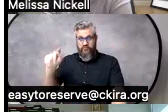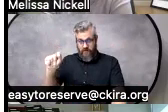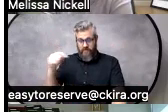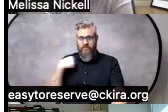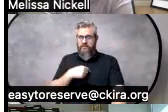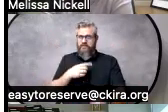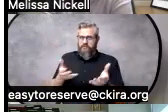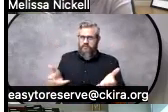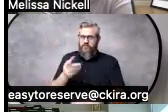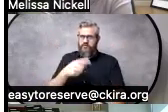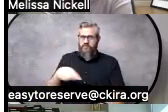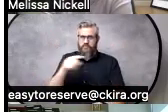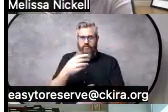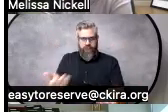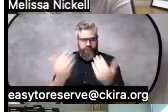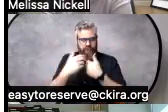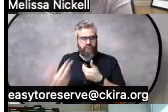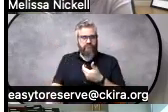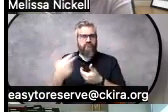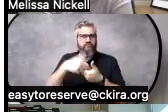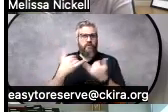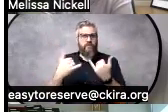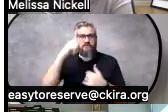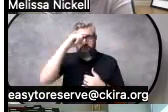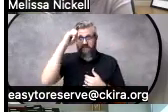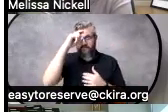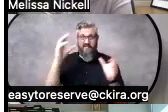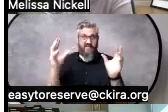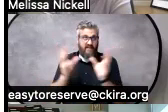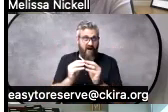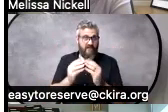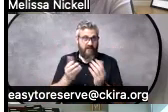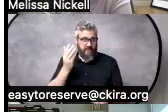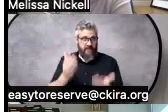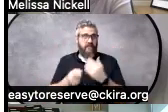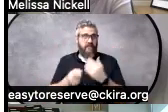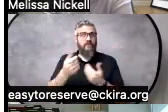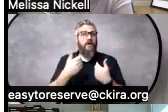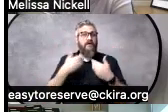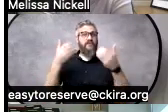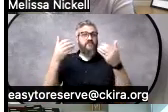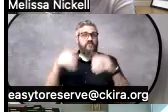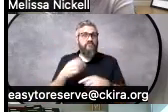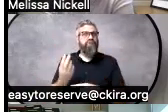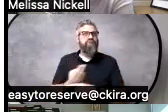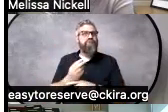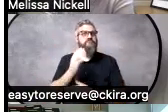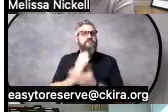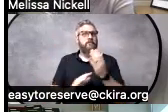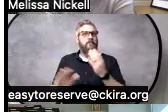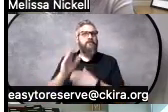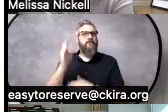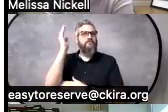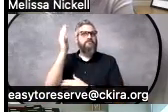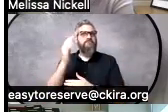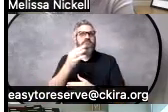to consider joining us this summer at the conference and maybe give you a chance to utilize some of the presentation skills and tips